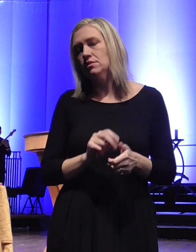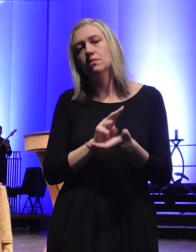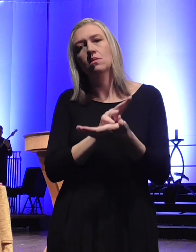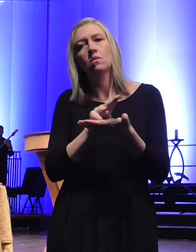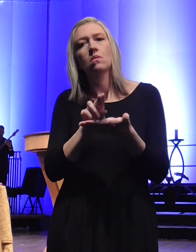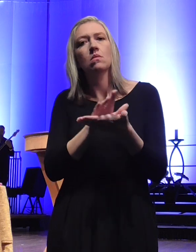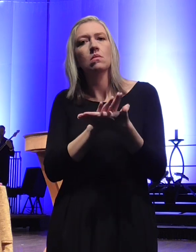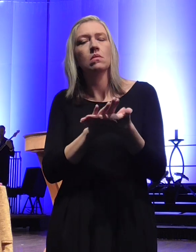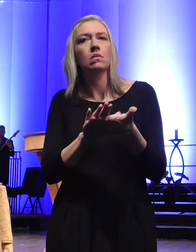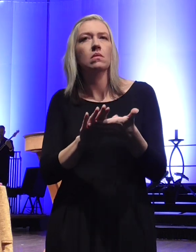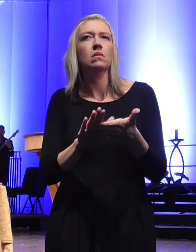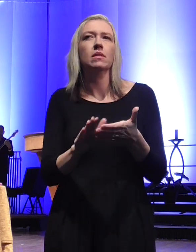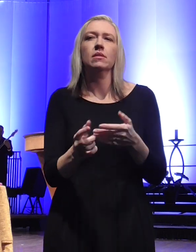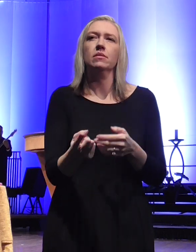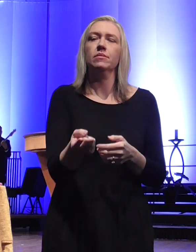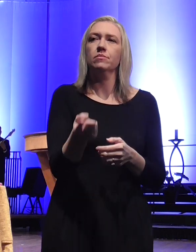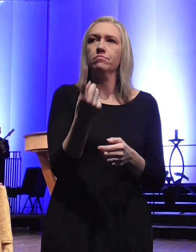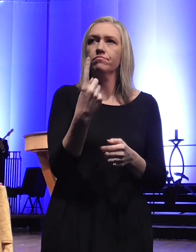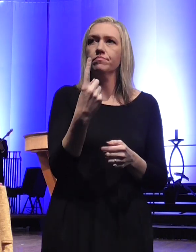HaKadosh